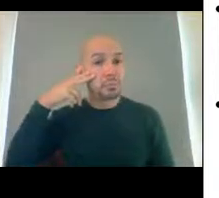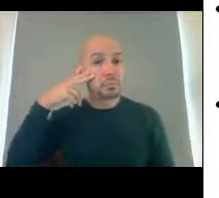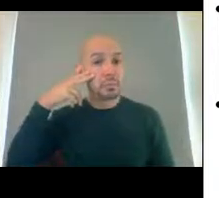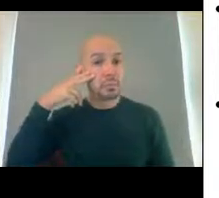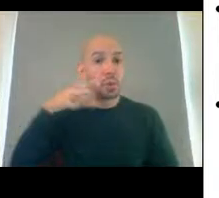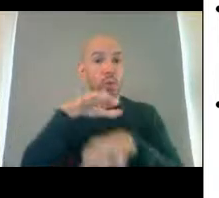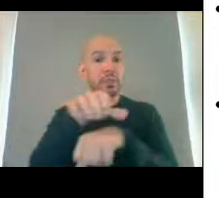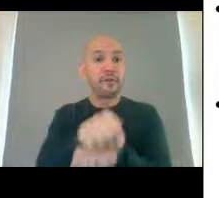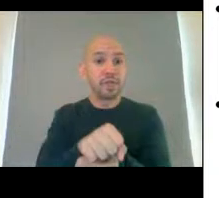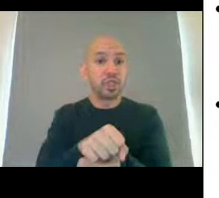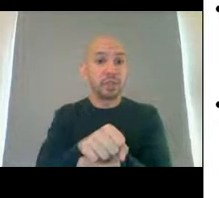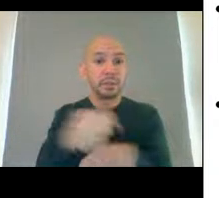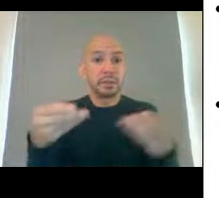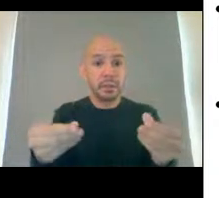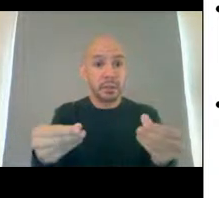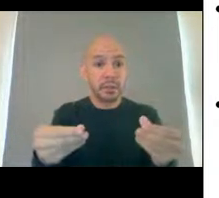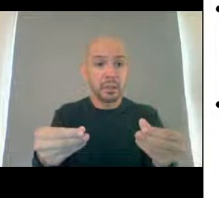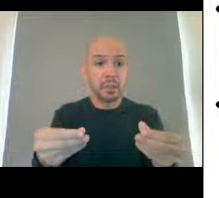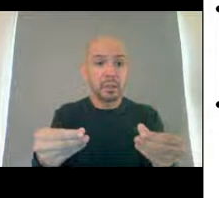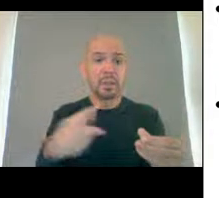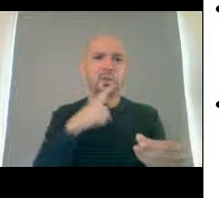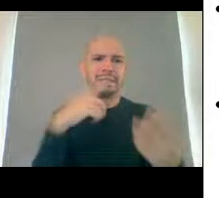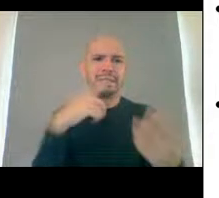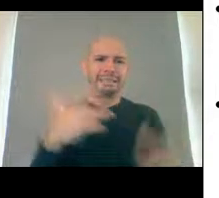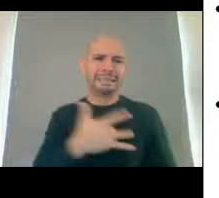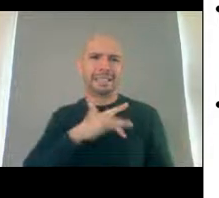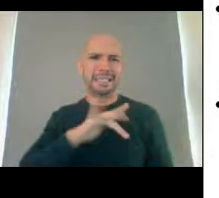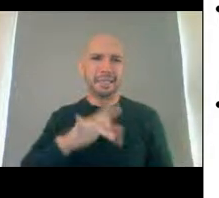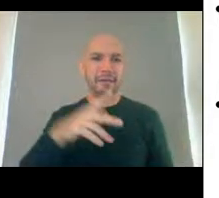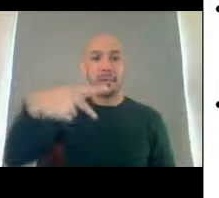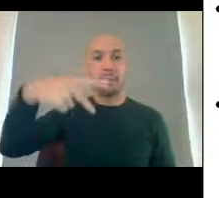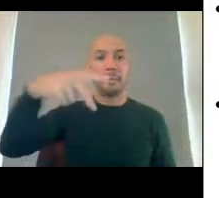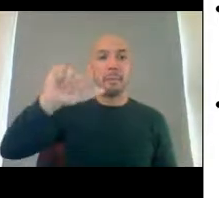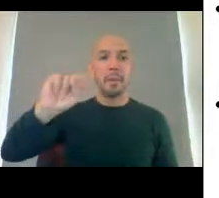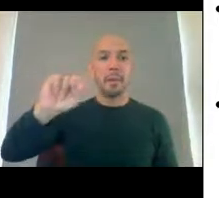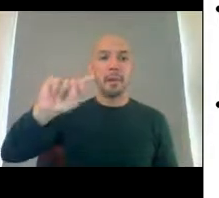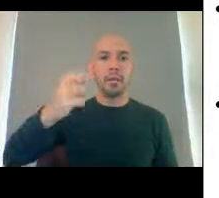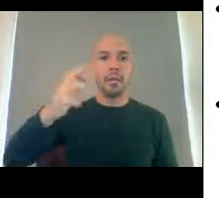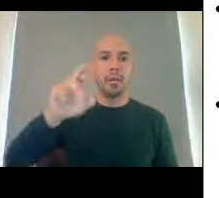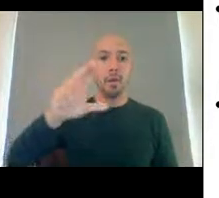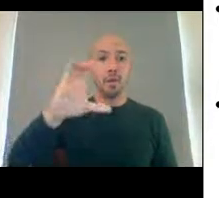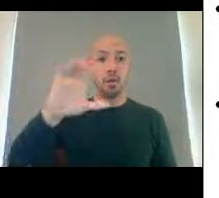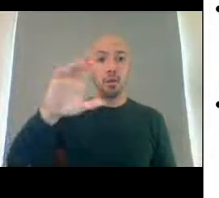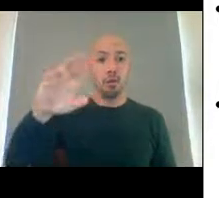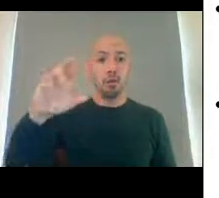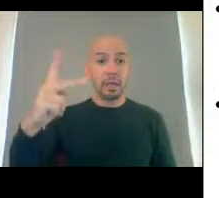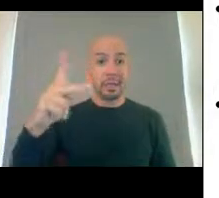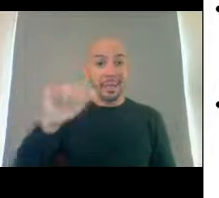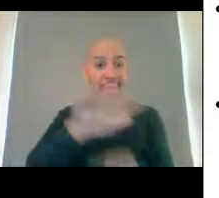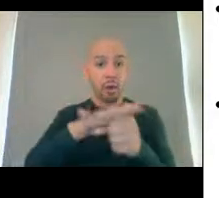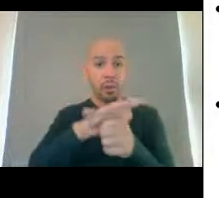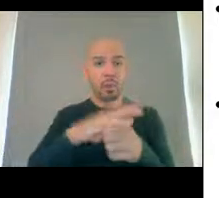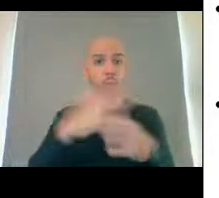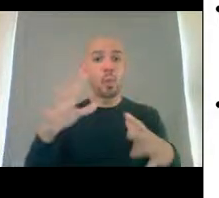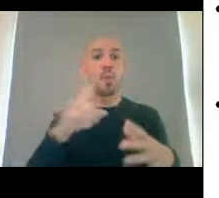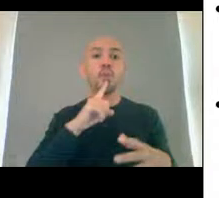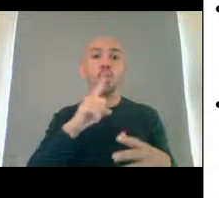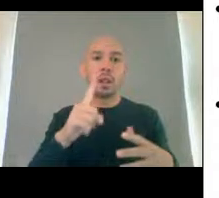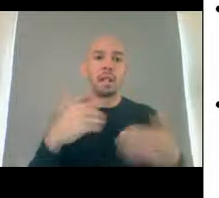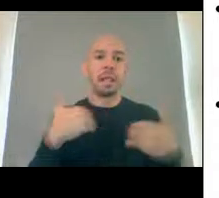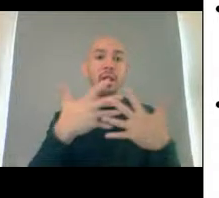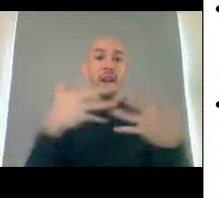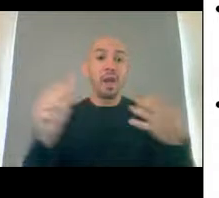district one and uh path panther creek is a critical fish habitat for several threatened and endangered